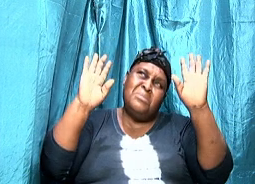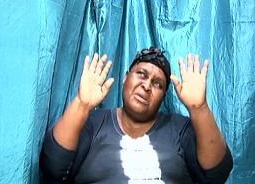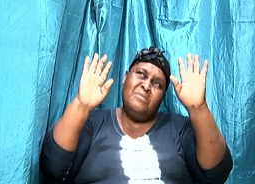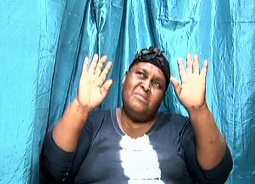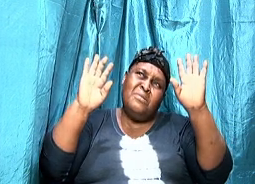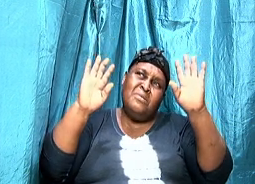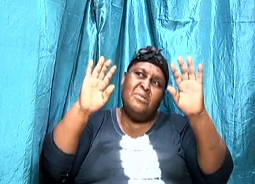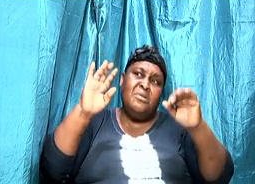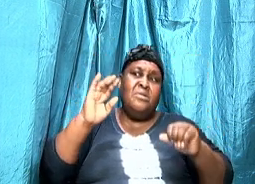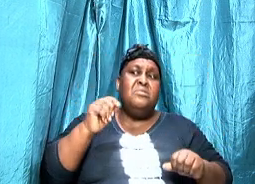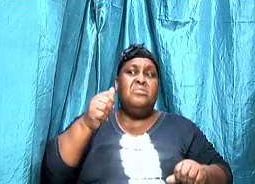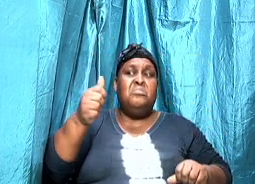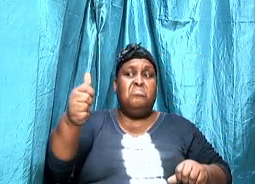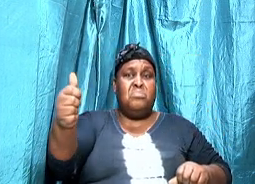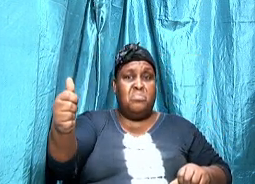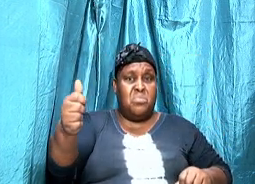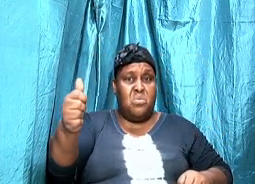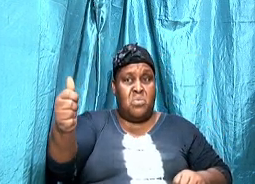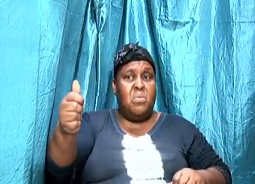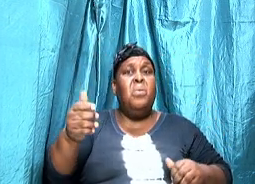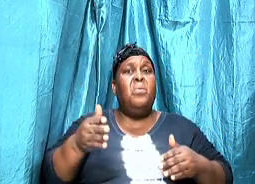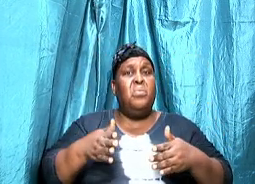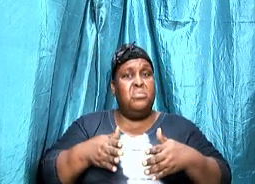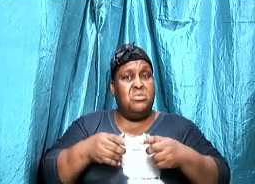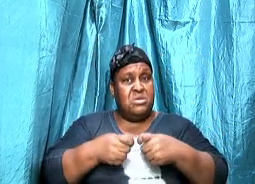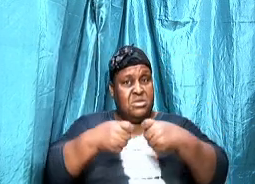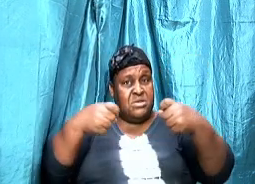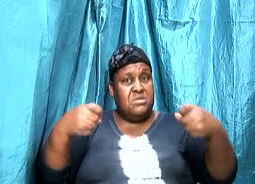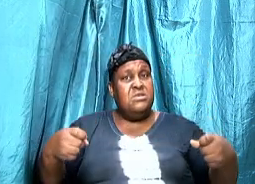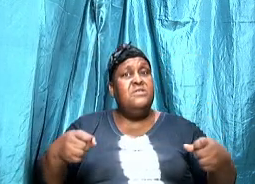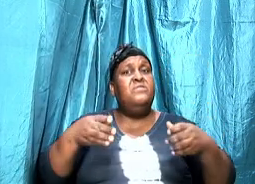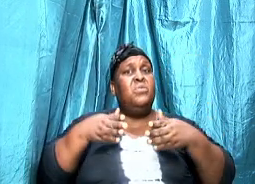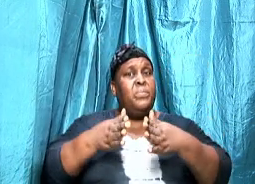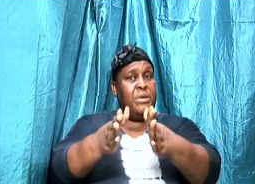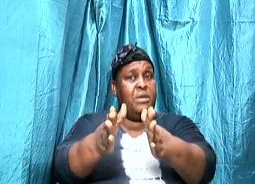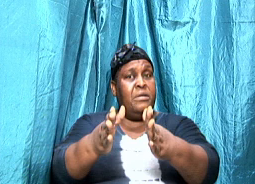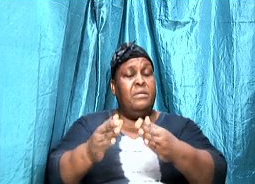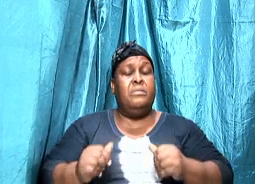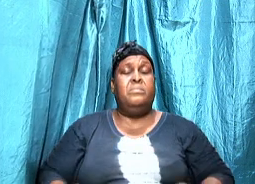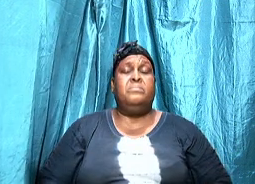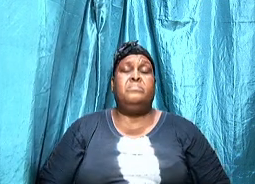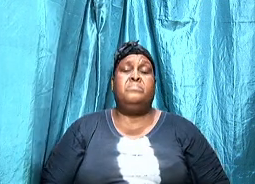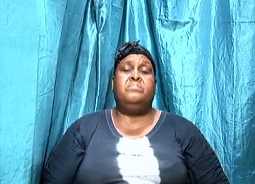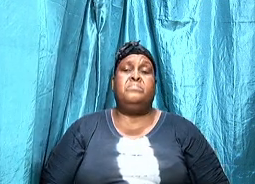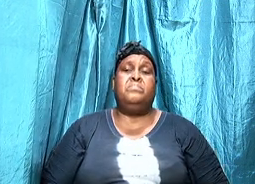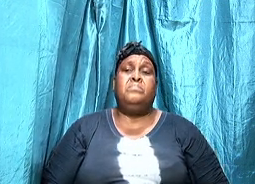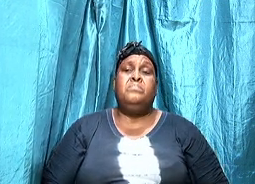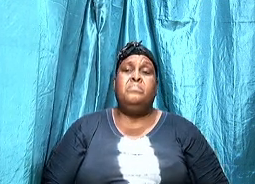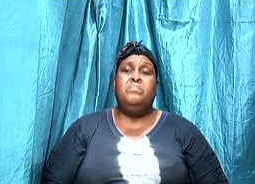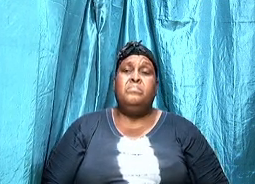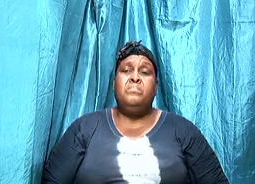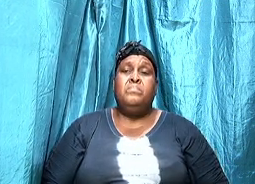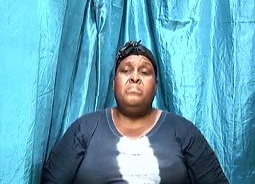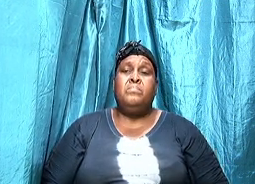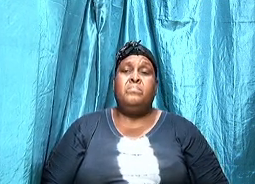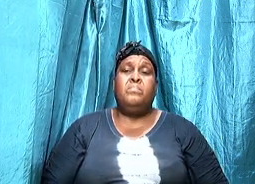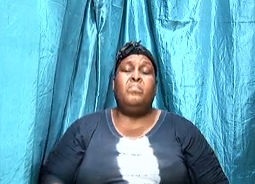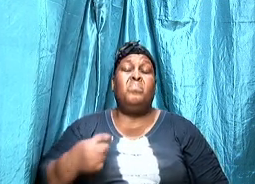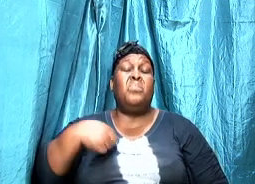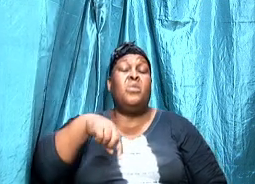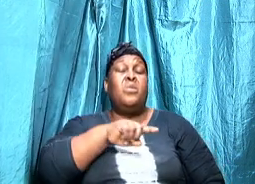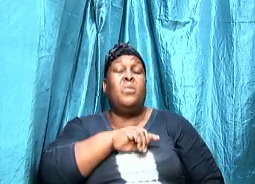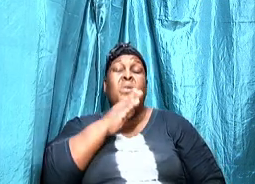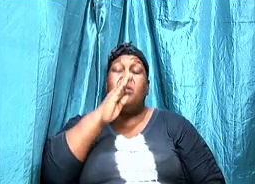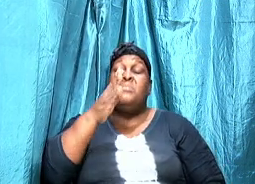own devices. The scripture went on to say, we are to be thankful